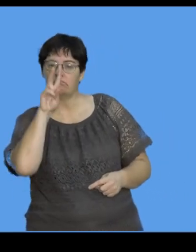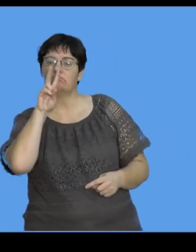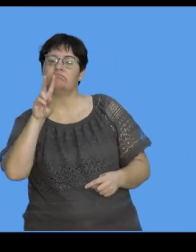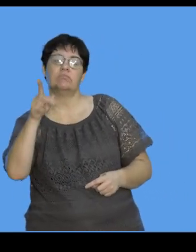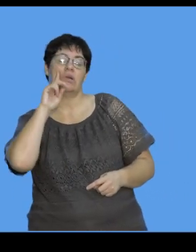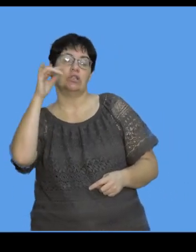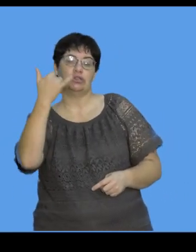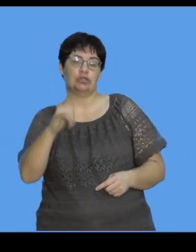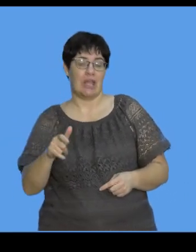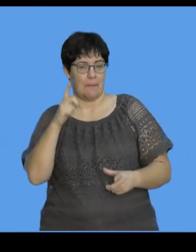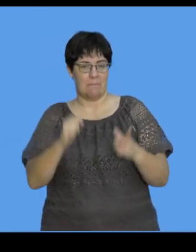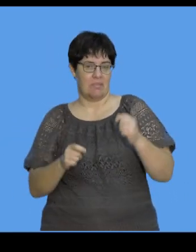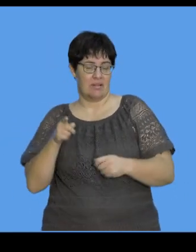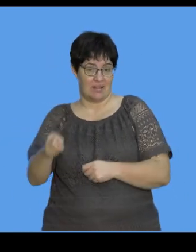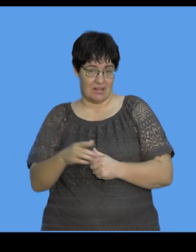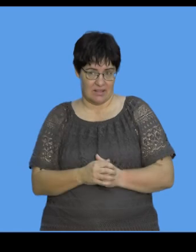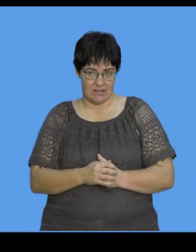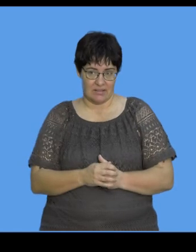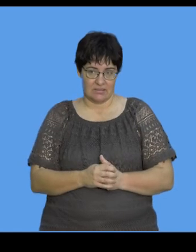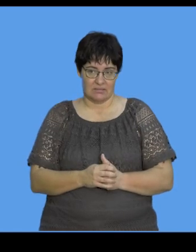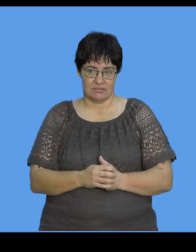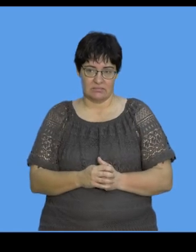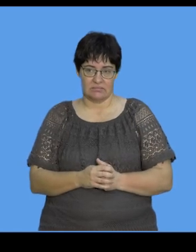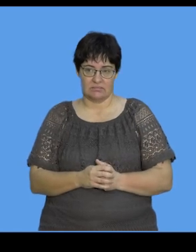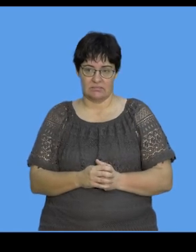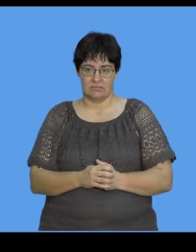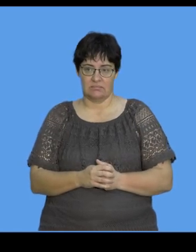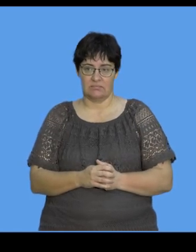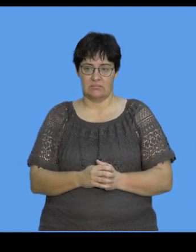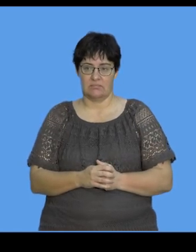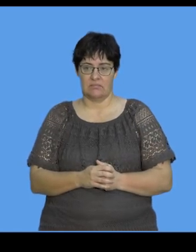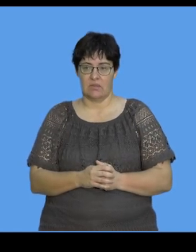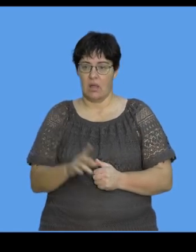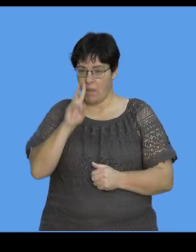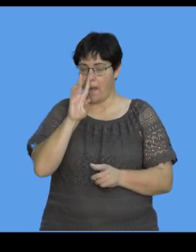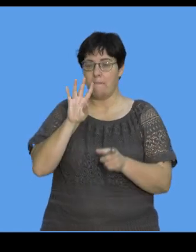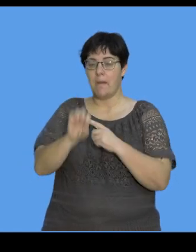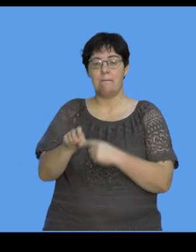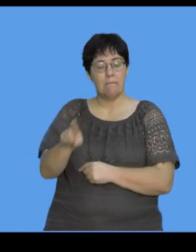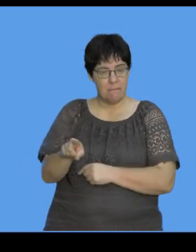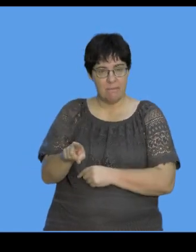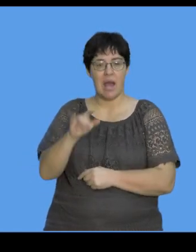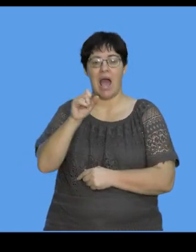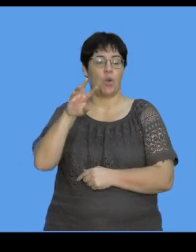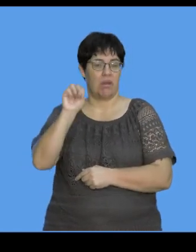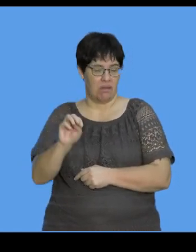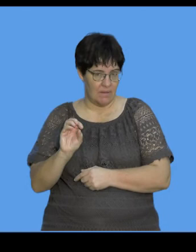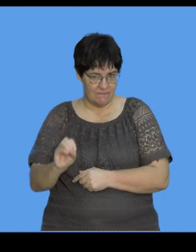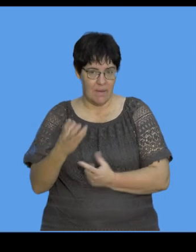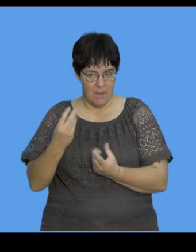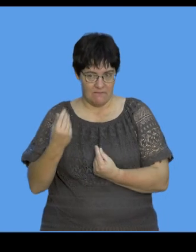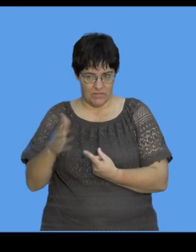I check over here by my milk. And what do I see? Iron, I've already